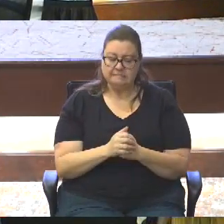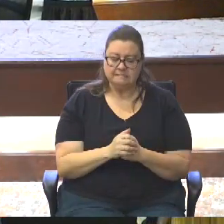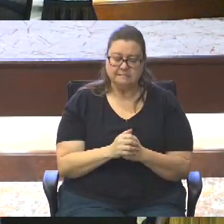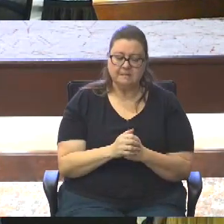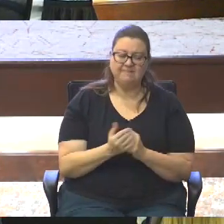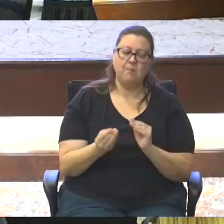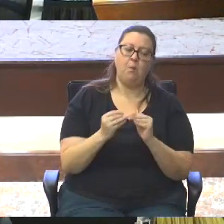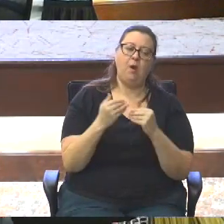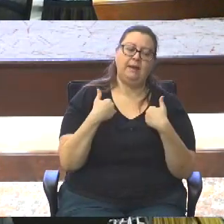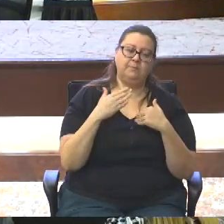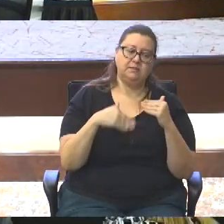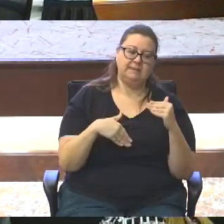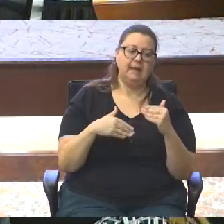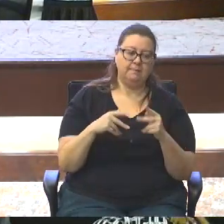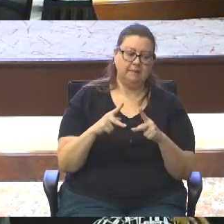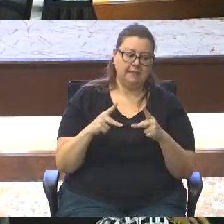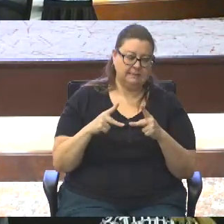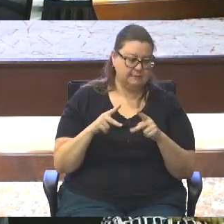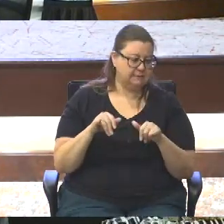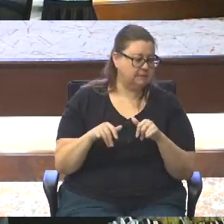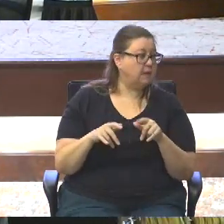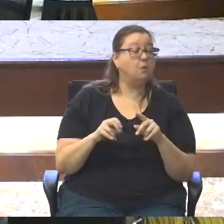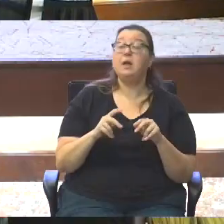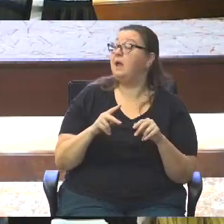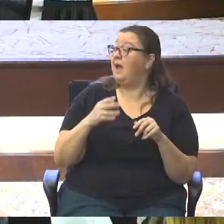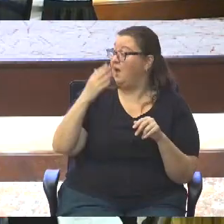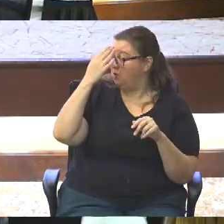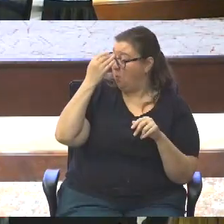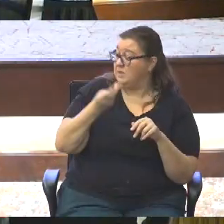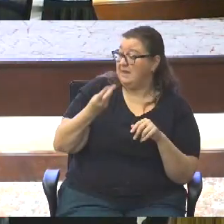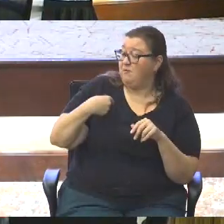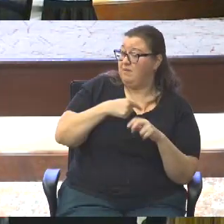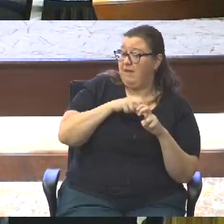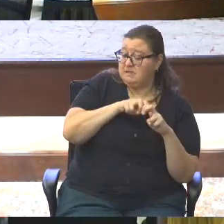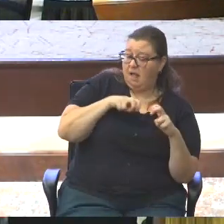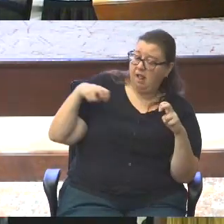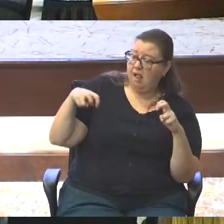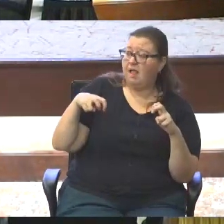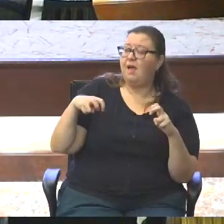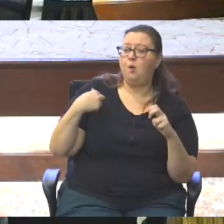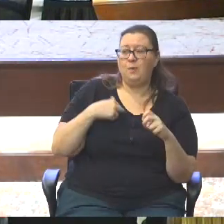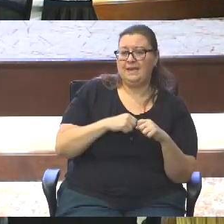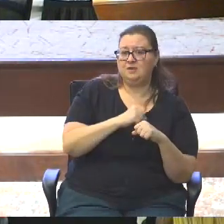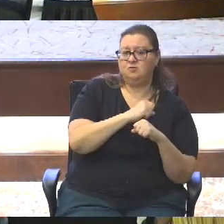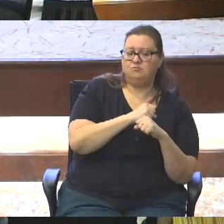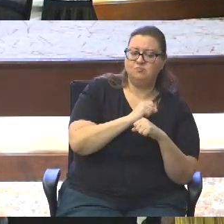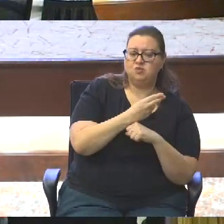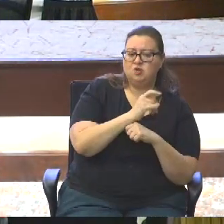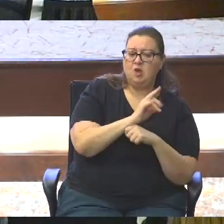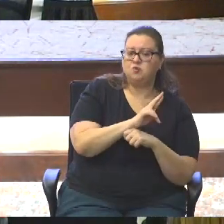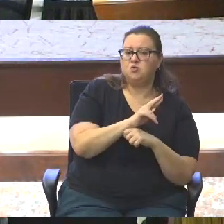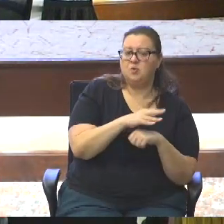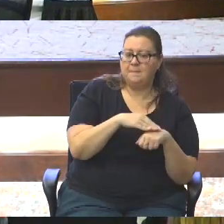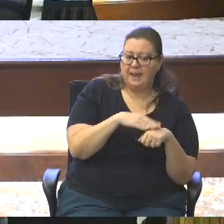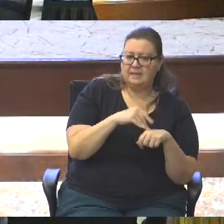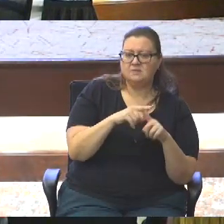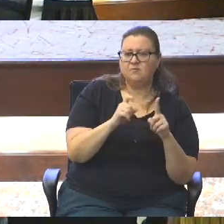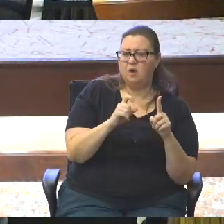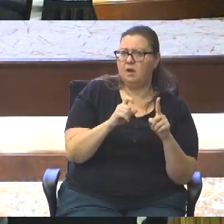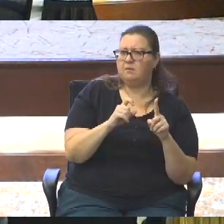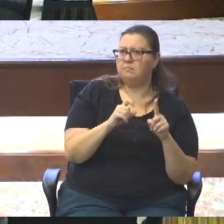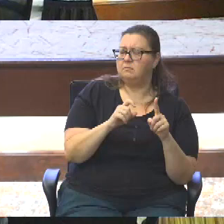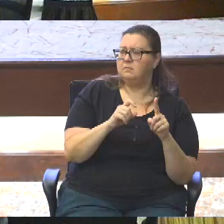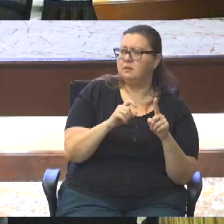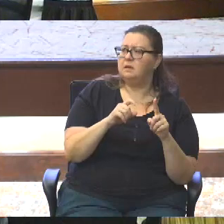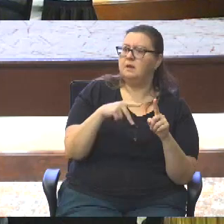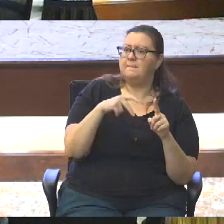Gotcha. Mayor, I'll just say, I know that several of us up here on the dais have had shelter pets, whether from the Waco, whether from